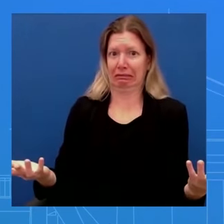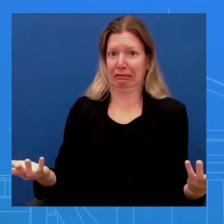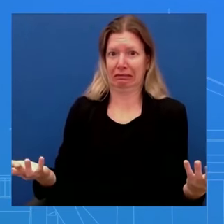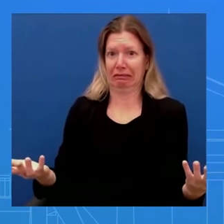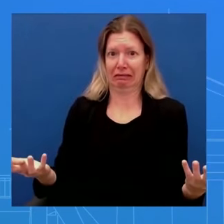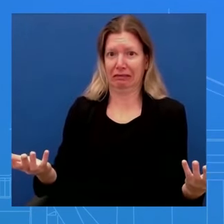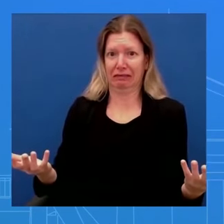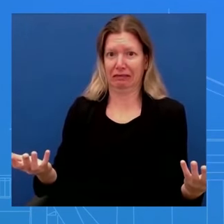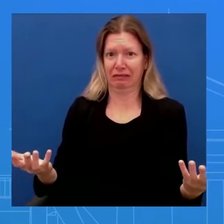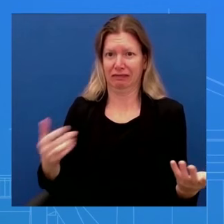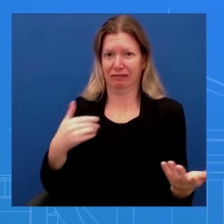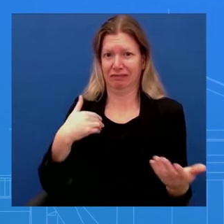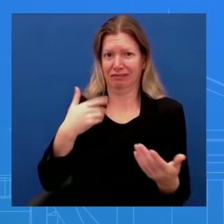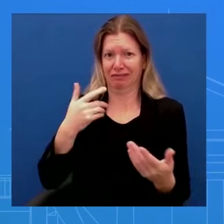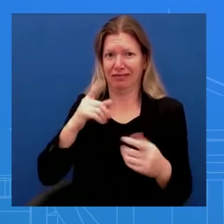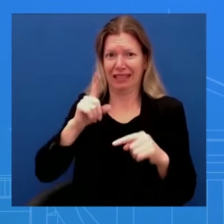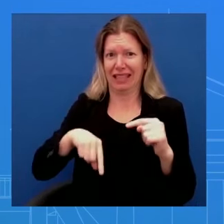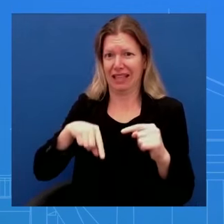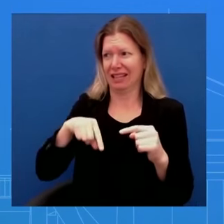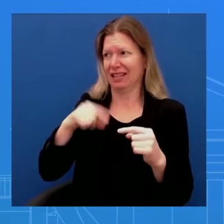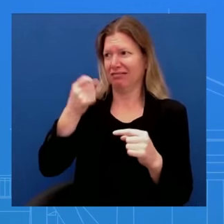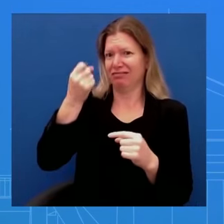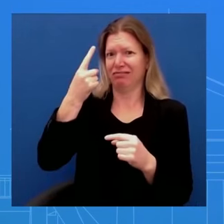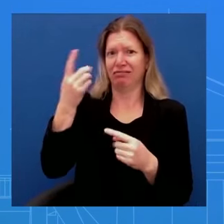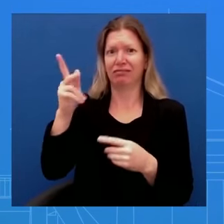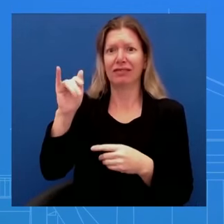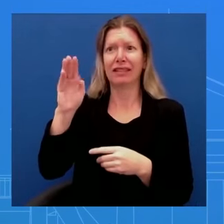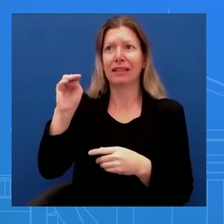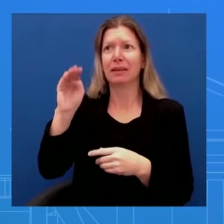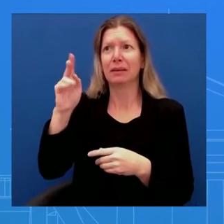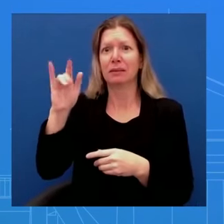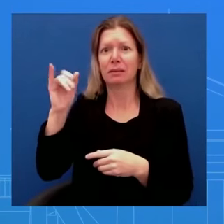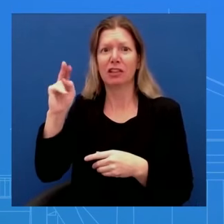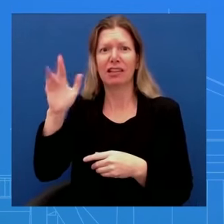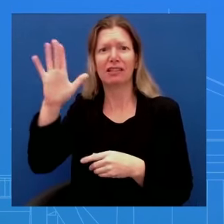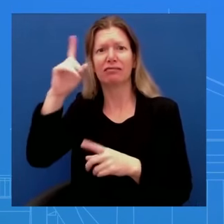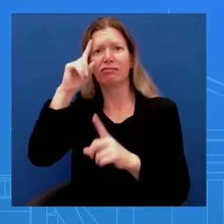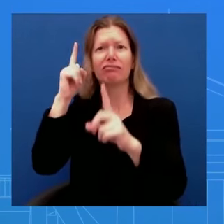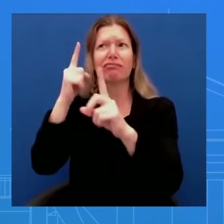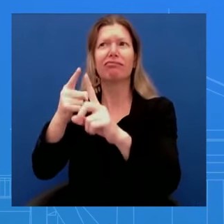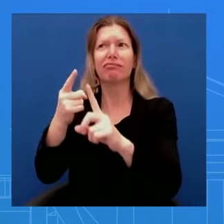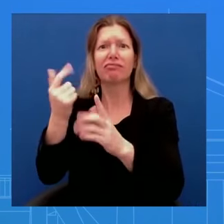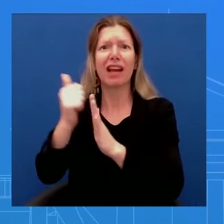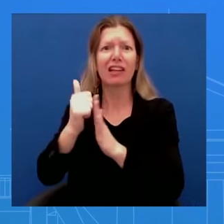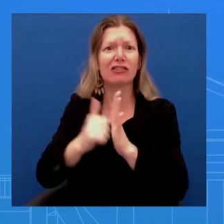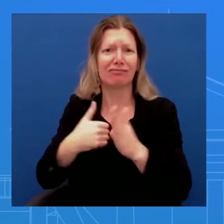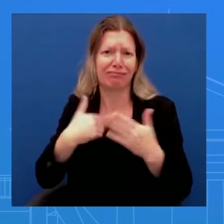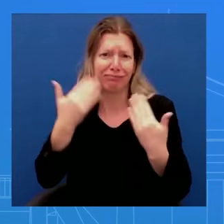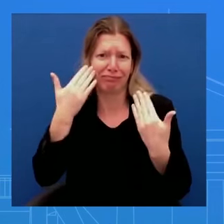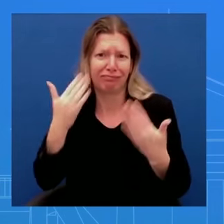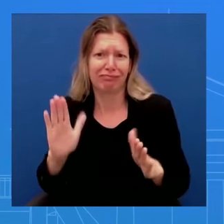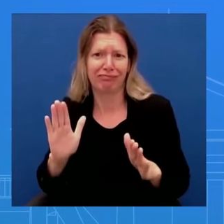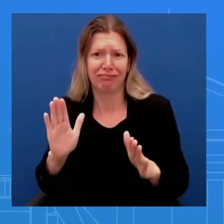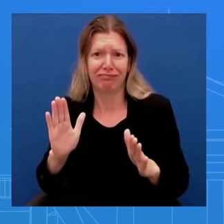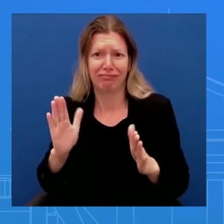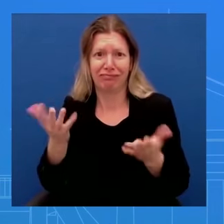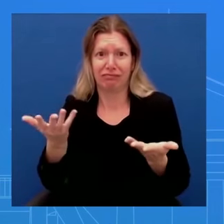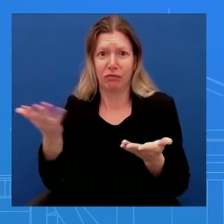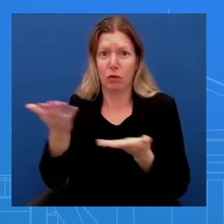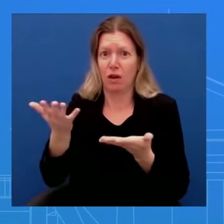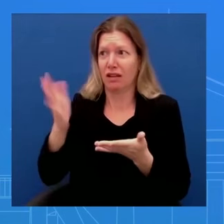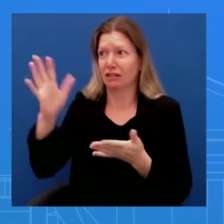between those ears is not something I really know about. I can't speak to his motivations in that regard. I just wanted to